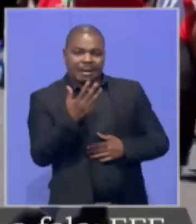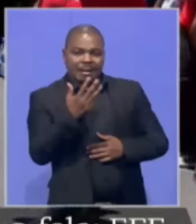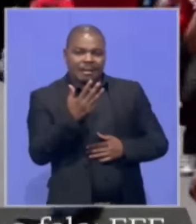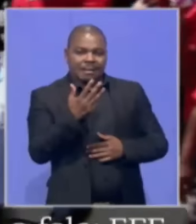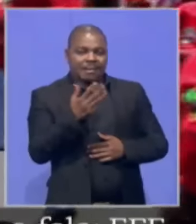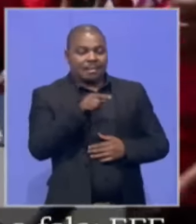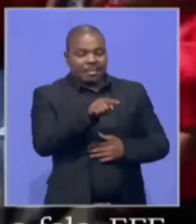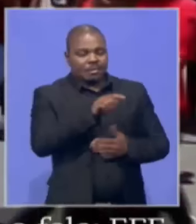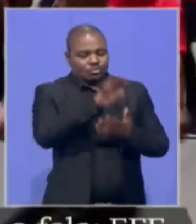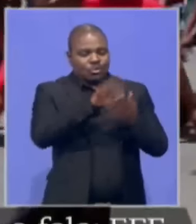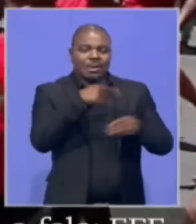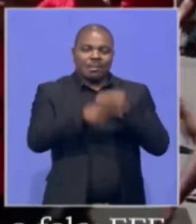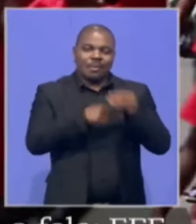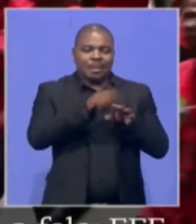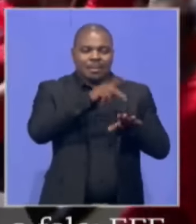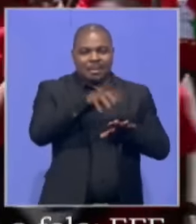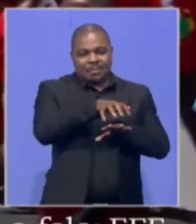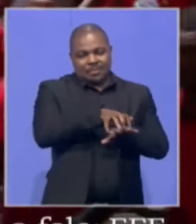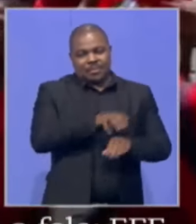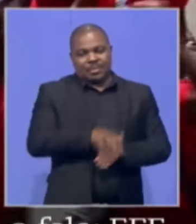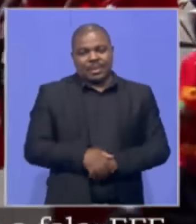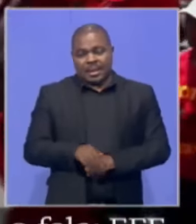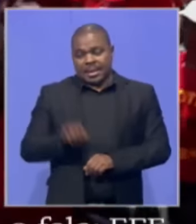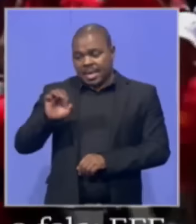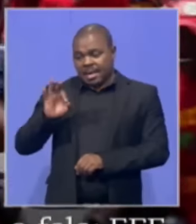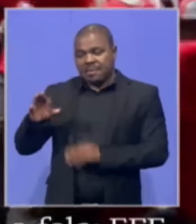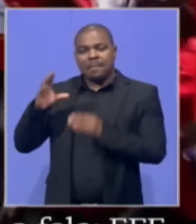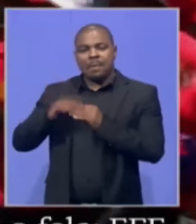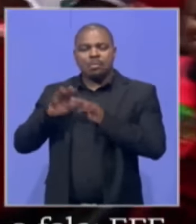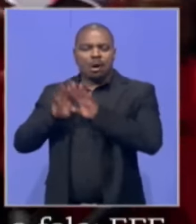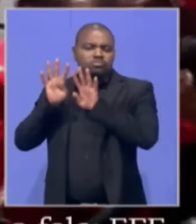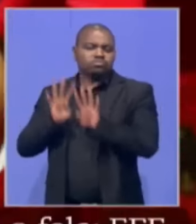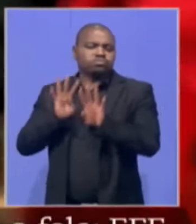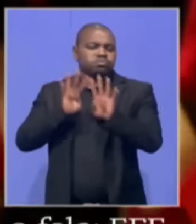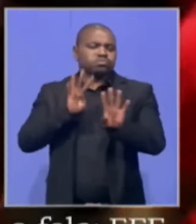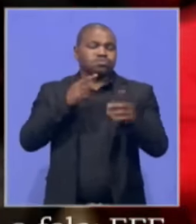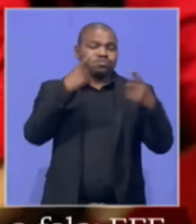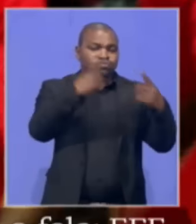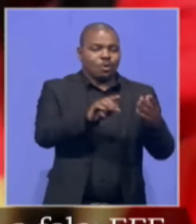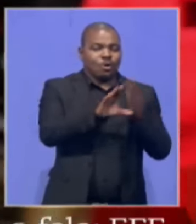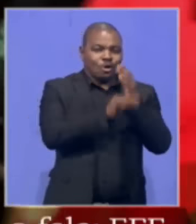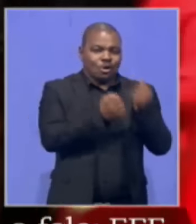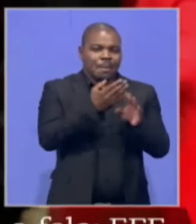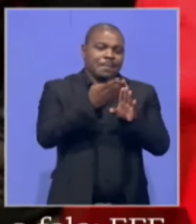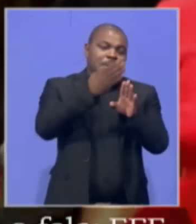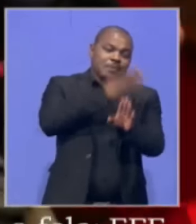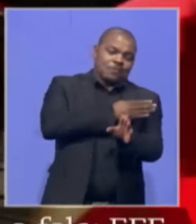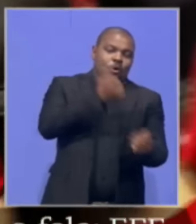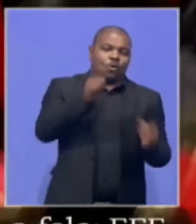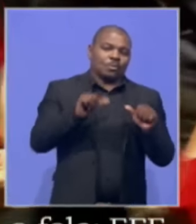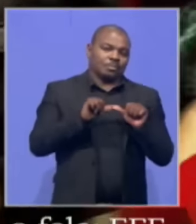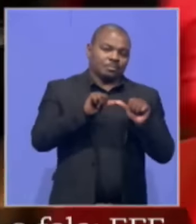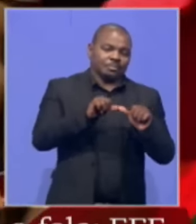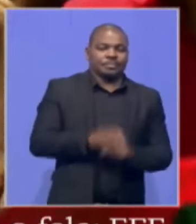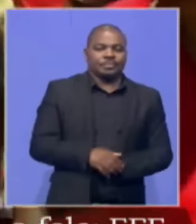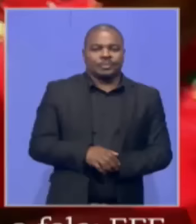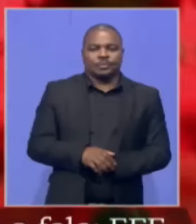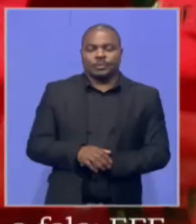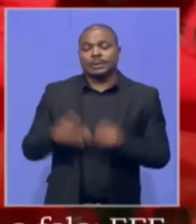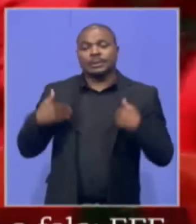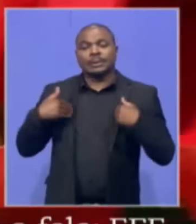phalaphala. Ditokololo tsa EFF di ne tsa gwantela kwa kgotlatshekelo eno pele ga tshimologo ya dithetso. Mogwanto